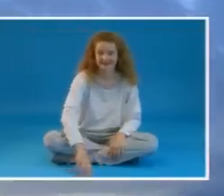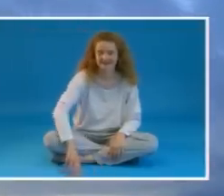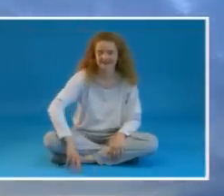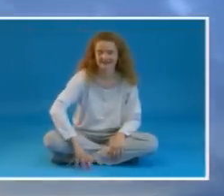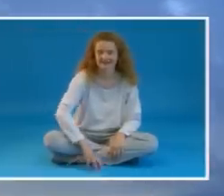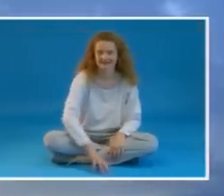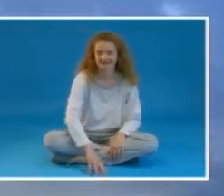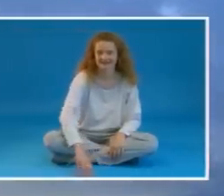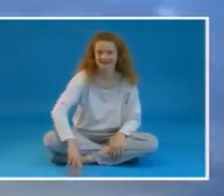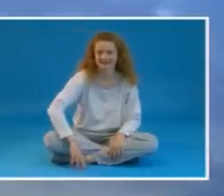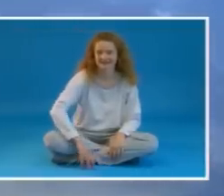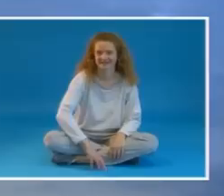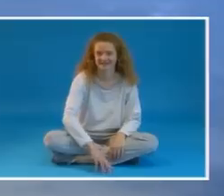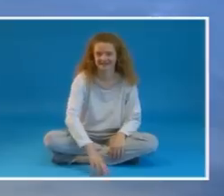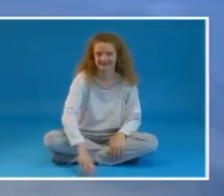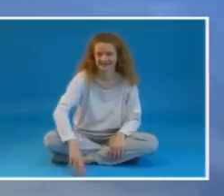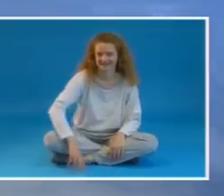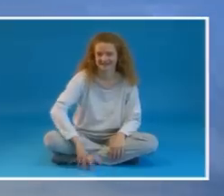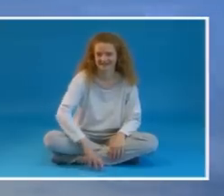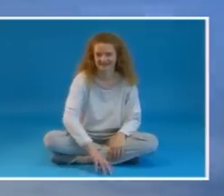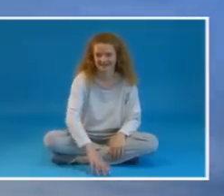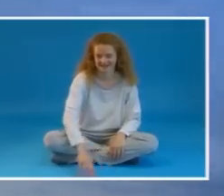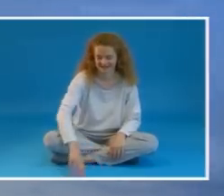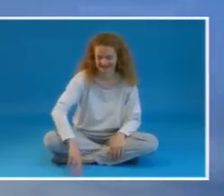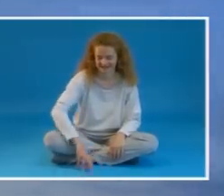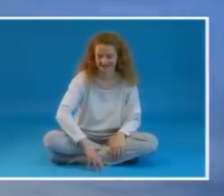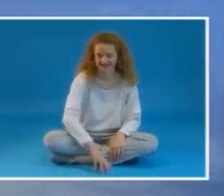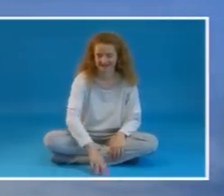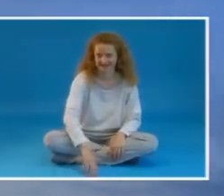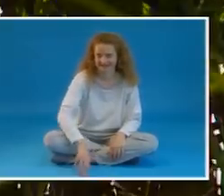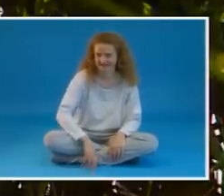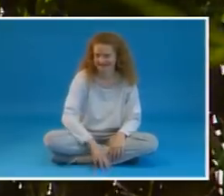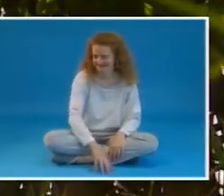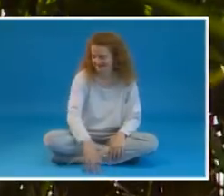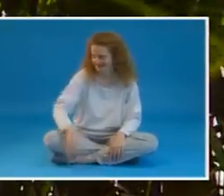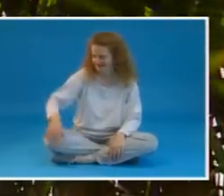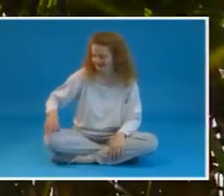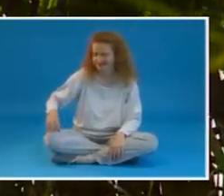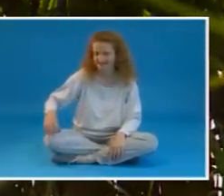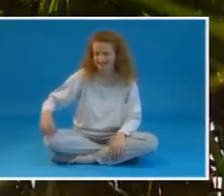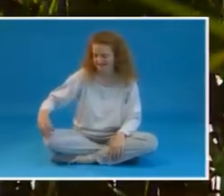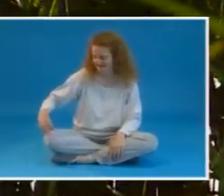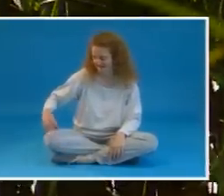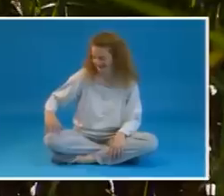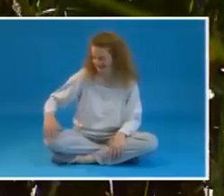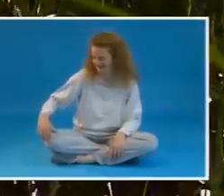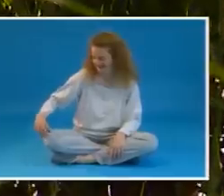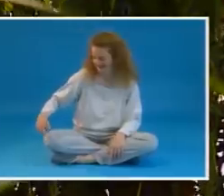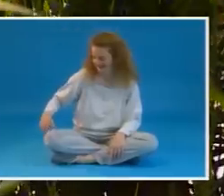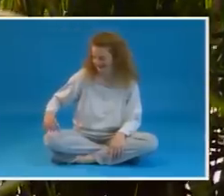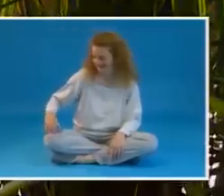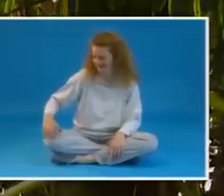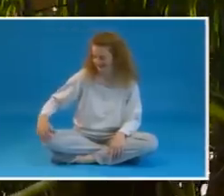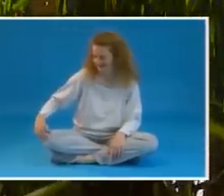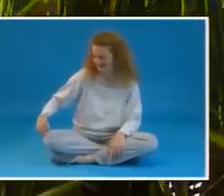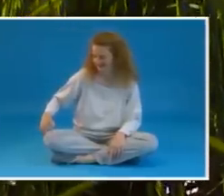tell me, are there any more? There's a spider on the floor, on the floor. There's a spider on my knee, on my knee.